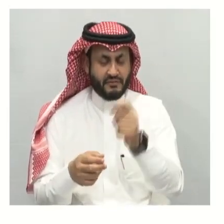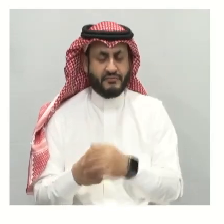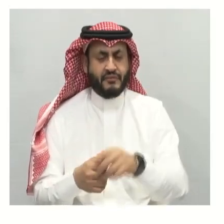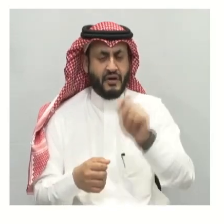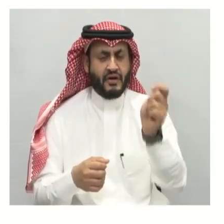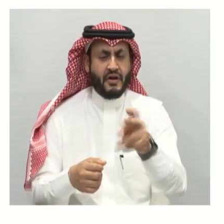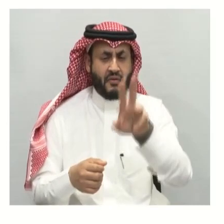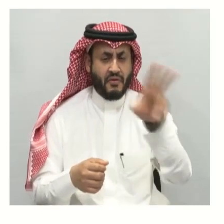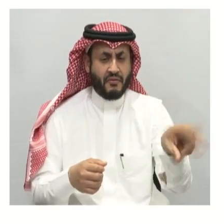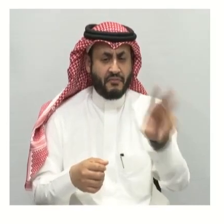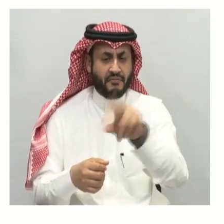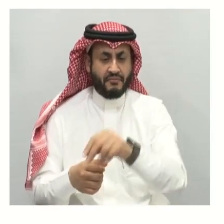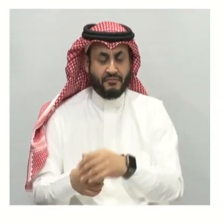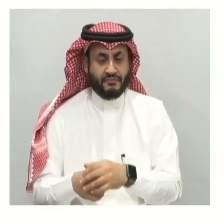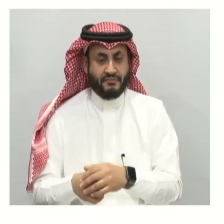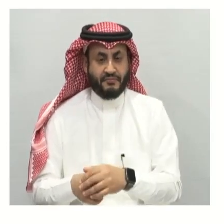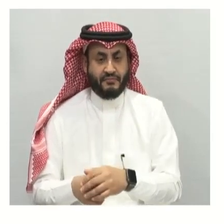Sunday.